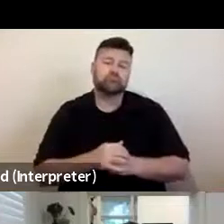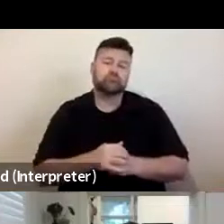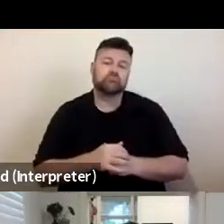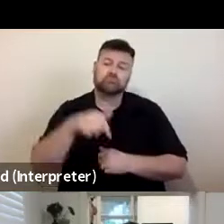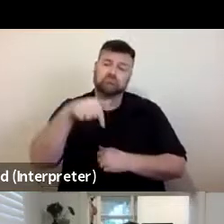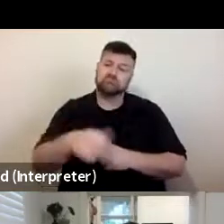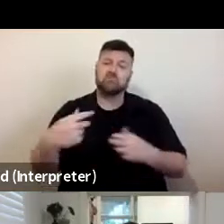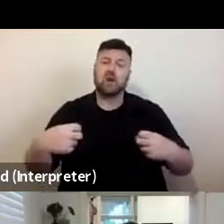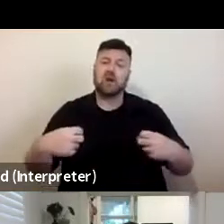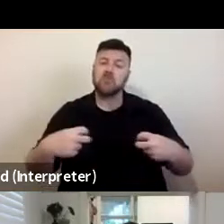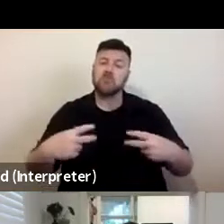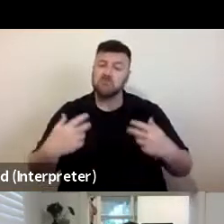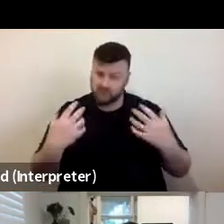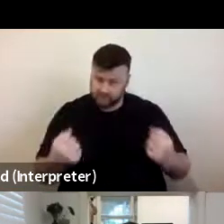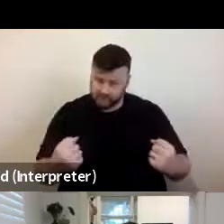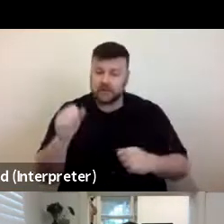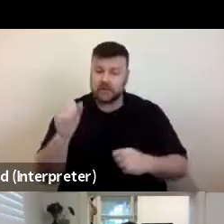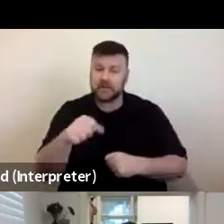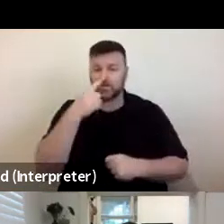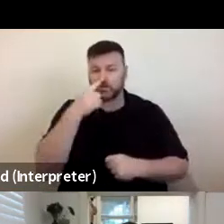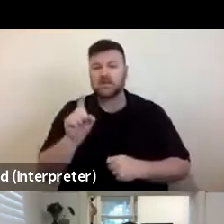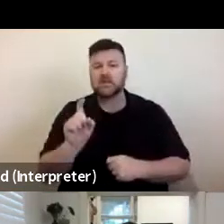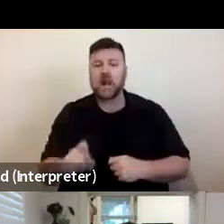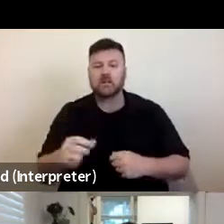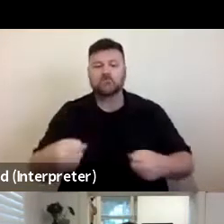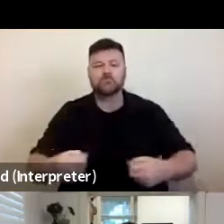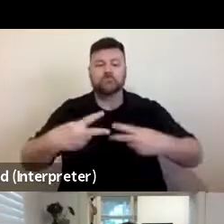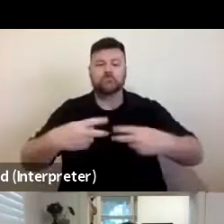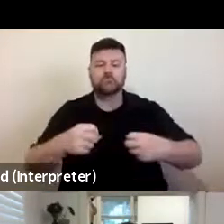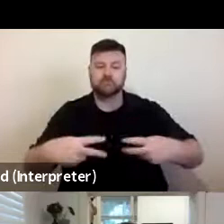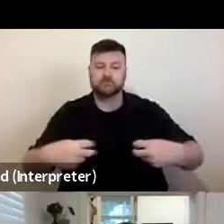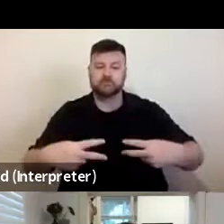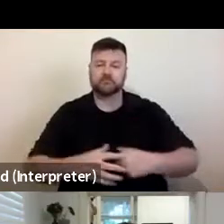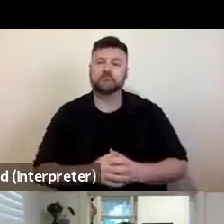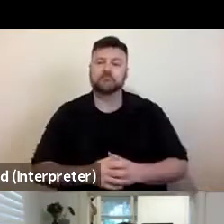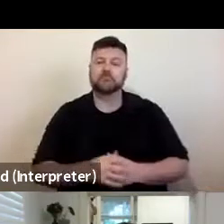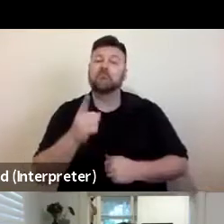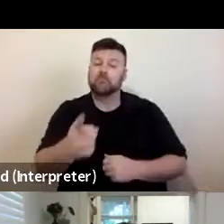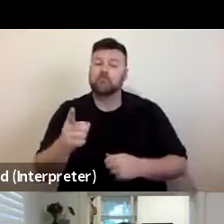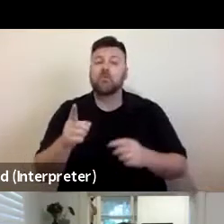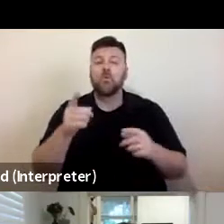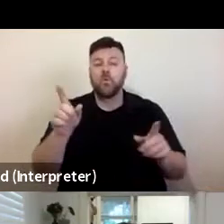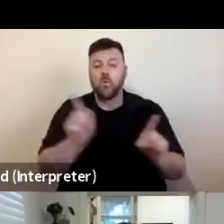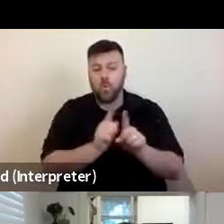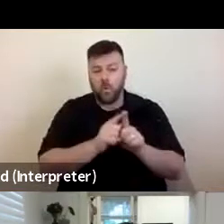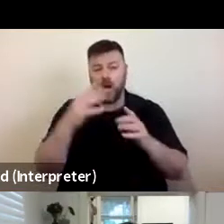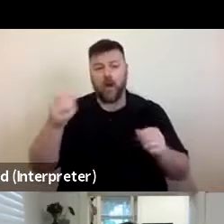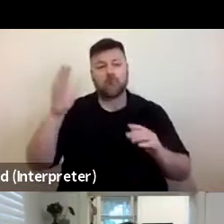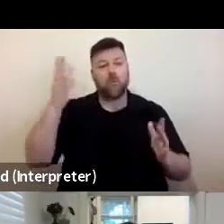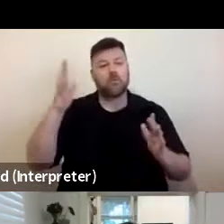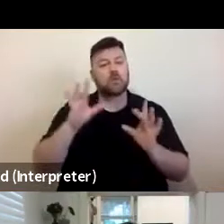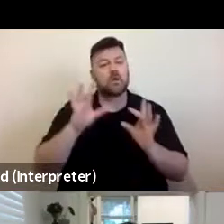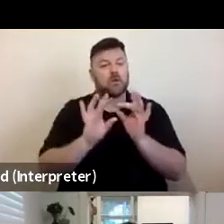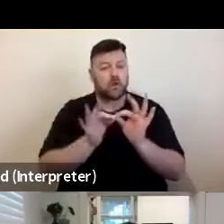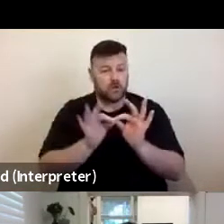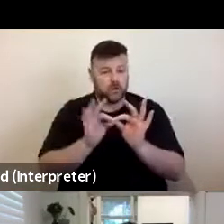closed captions icon in the bottom menu bar. And we're also joined by our Auslan interpreters, David